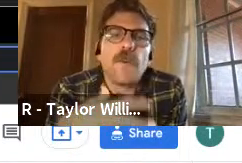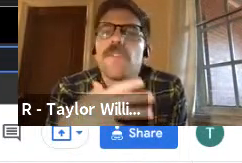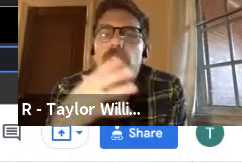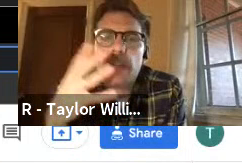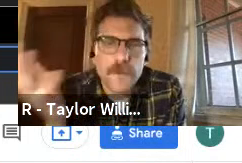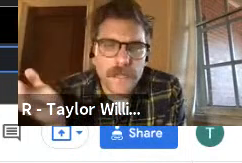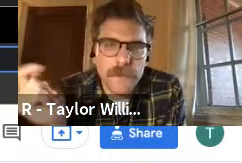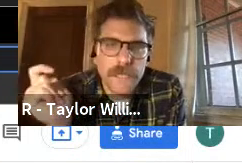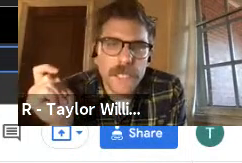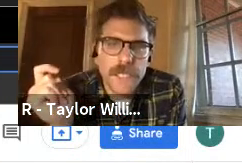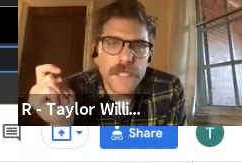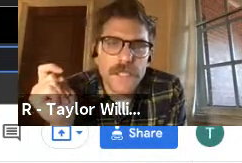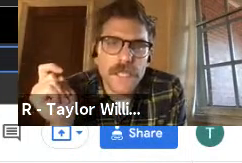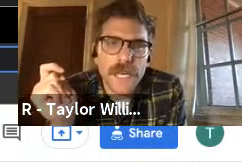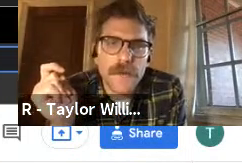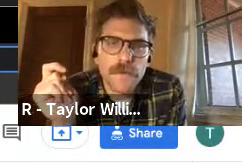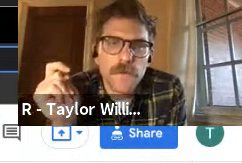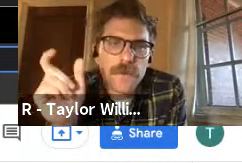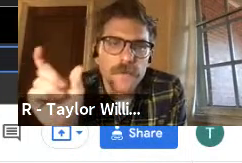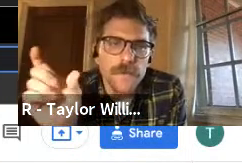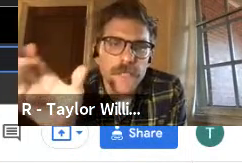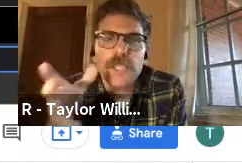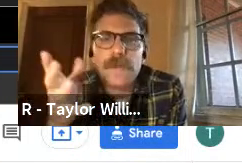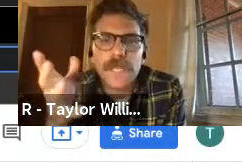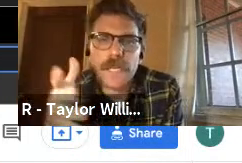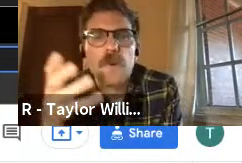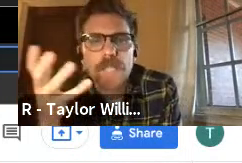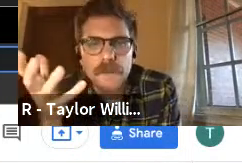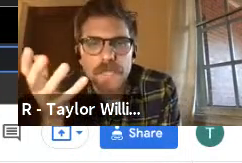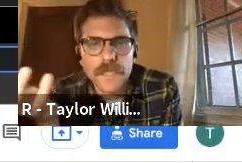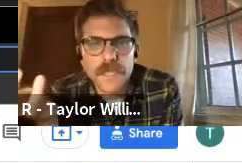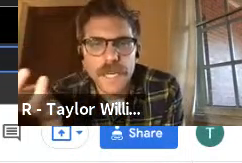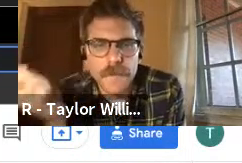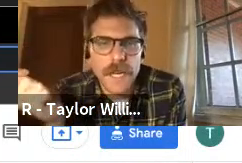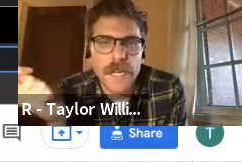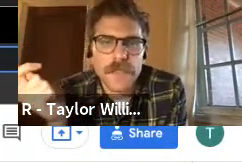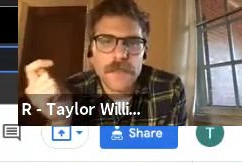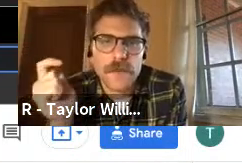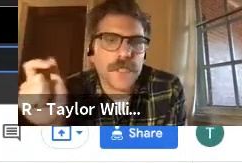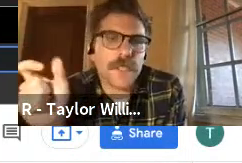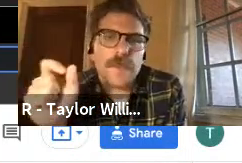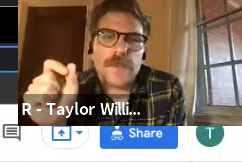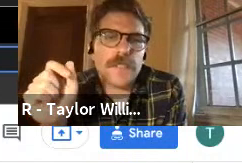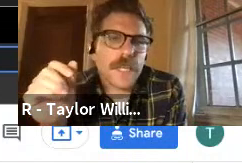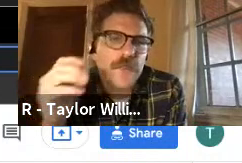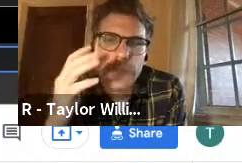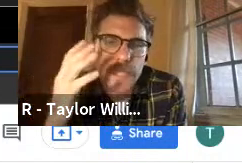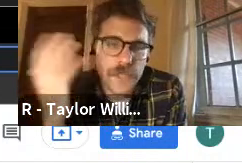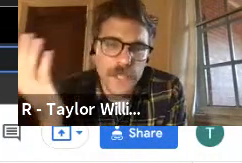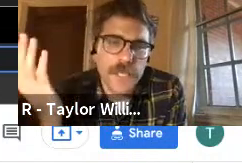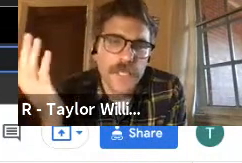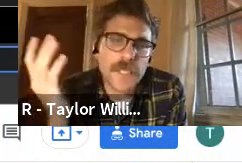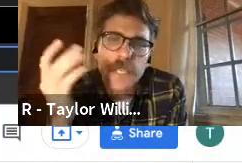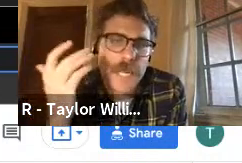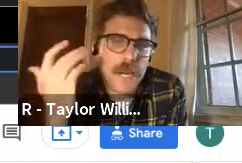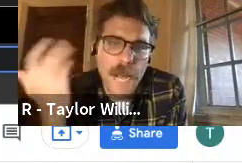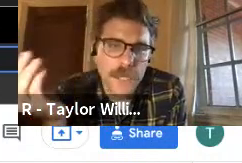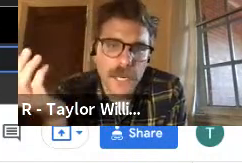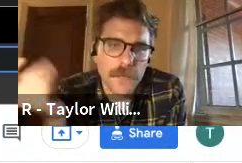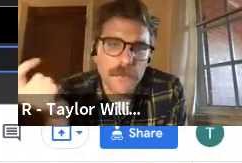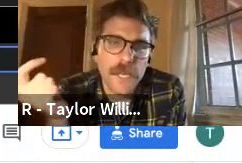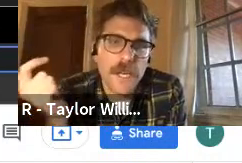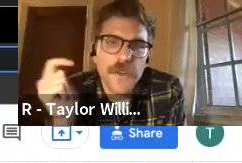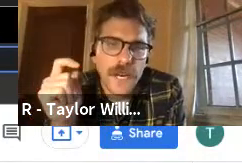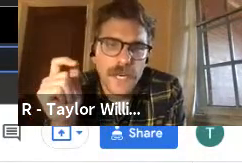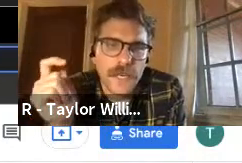So overall responsibilities will essentially be like hosting and facilitating meetings, which includes like drafting agendas, sending out